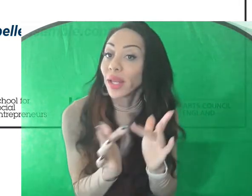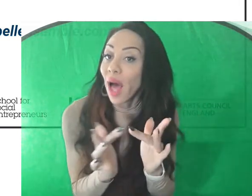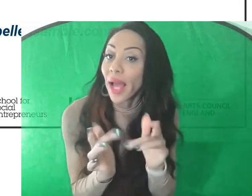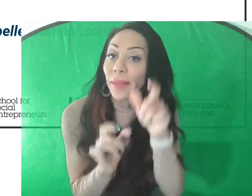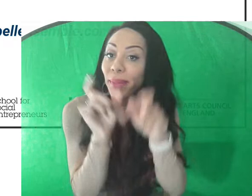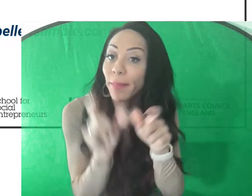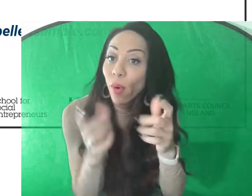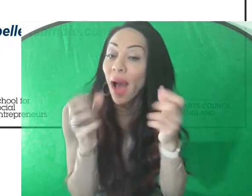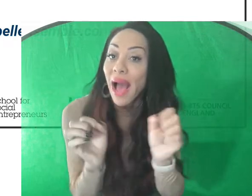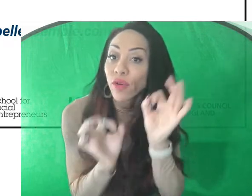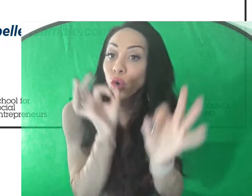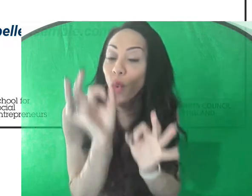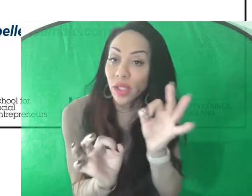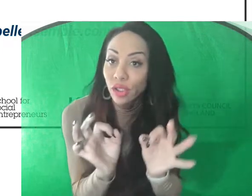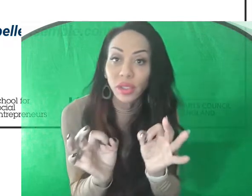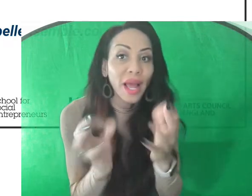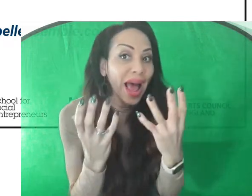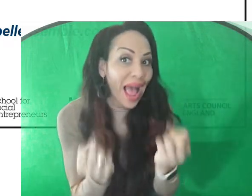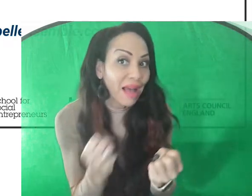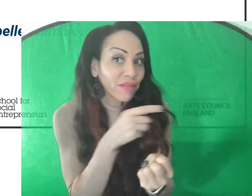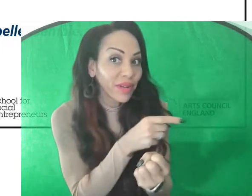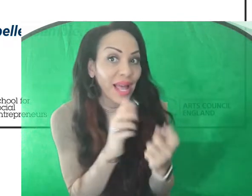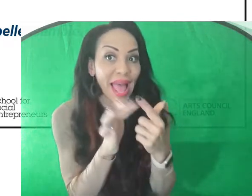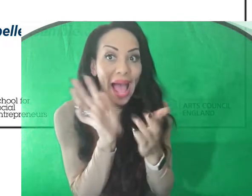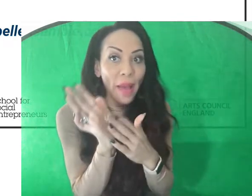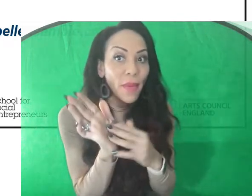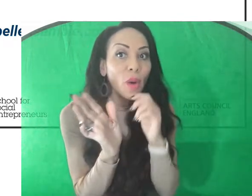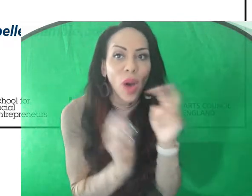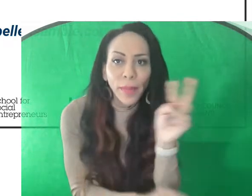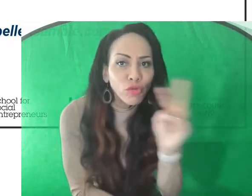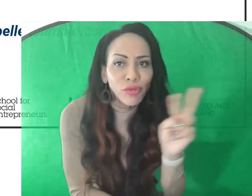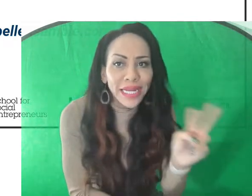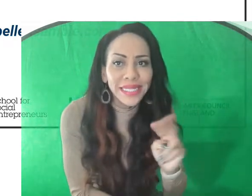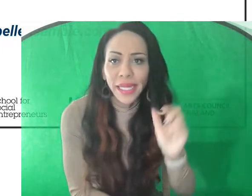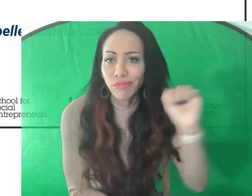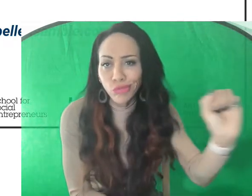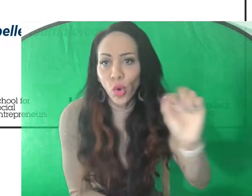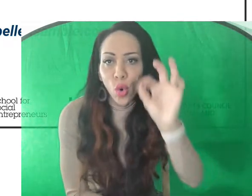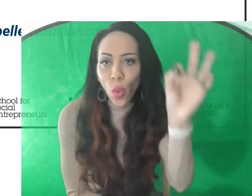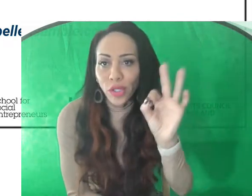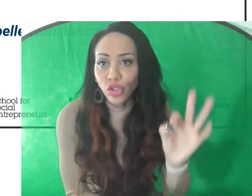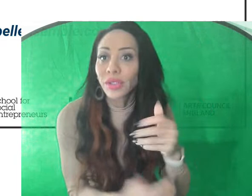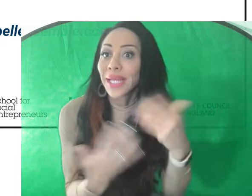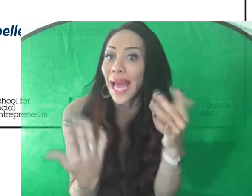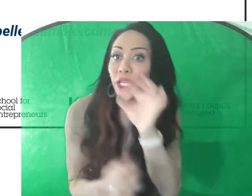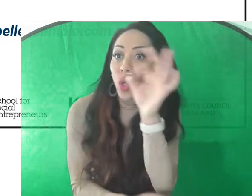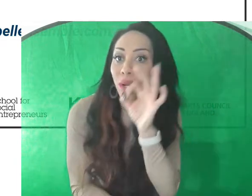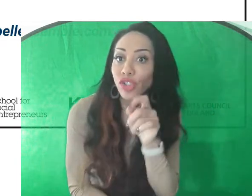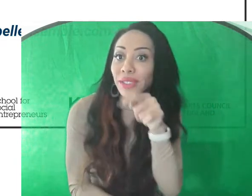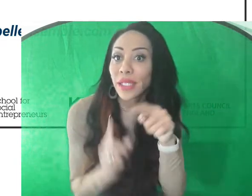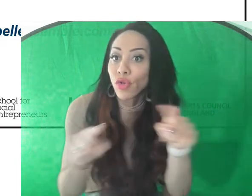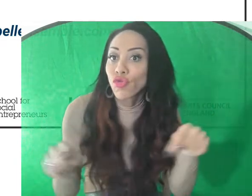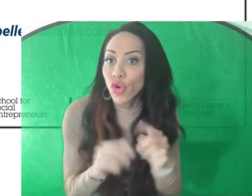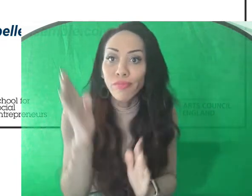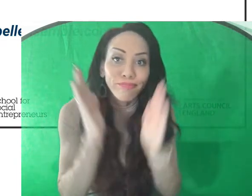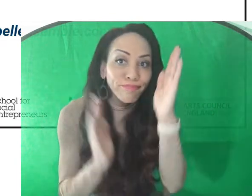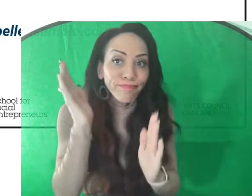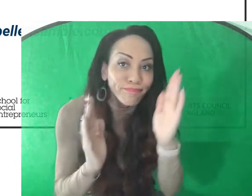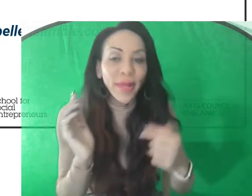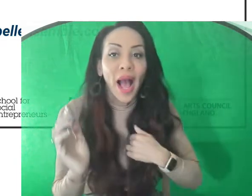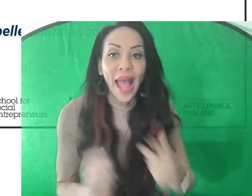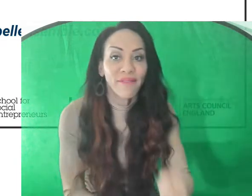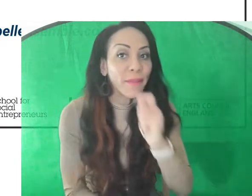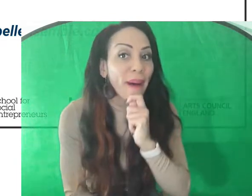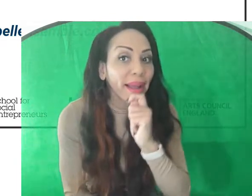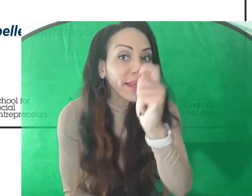pop them in. We've got the wonderful Emma picking up any questions from there. And anybody in the room, if you've got any questions, do raise your hands. I have the mic. Thank you,